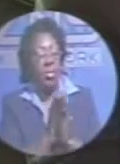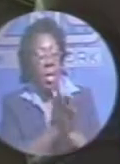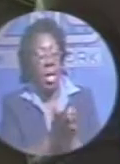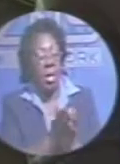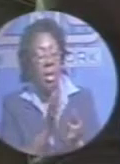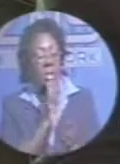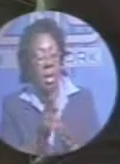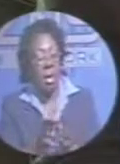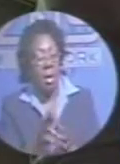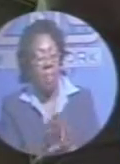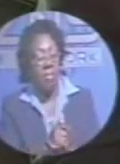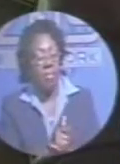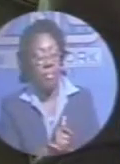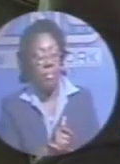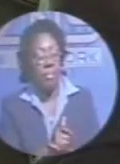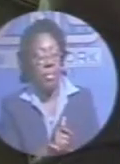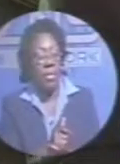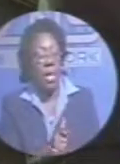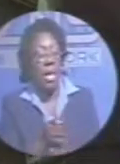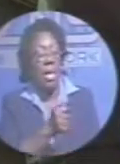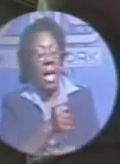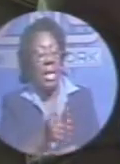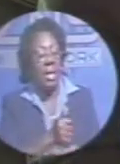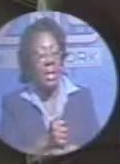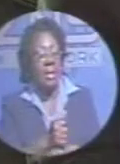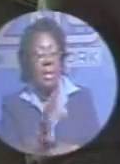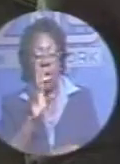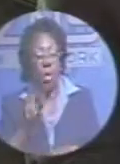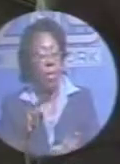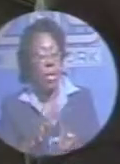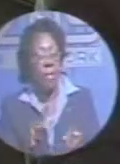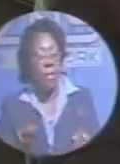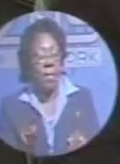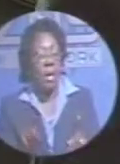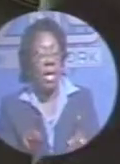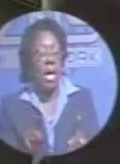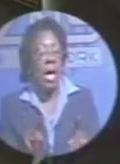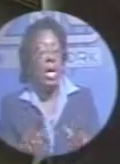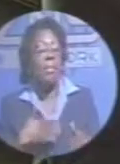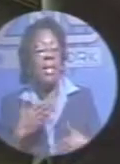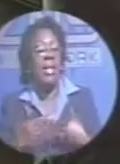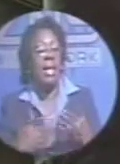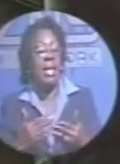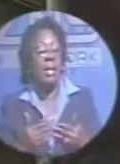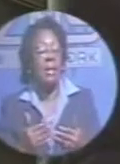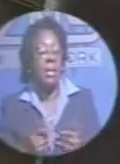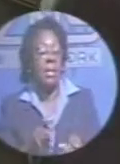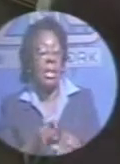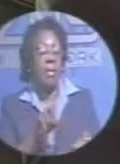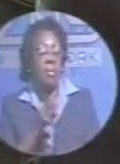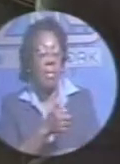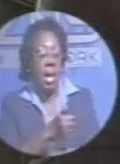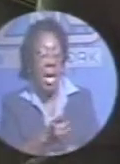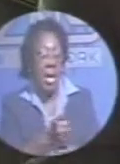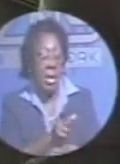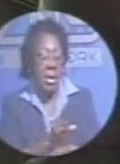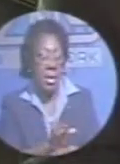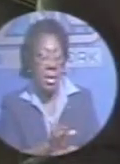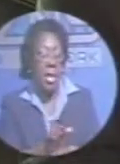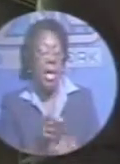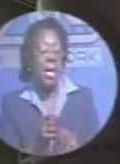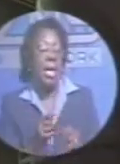regattas are held. And Auckland's is no exception. I am delighted because I am from Auckland's. I have a